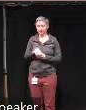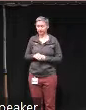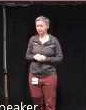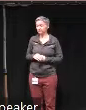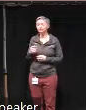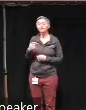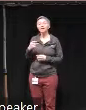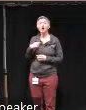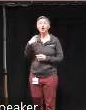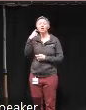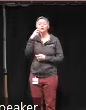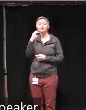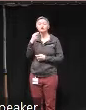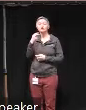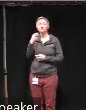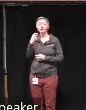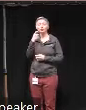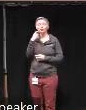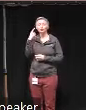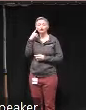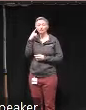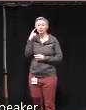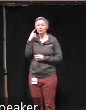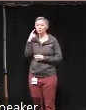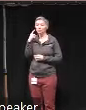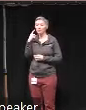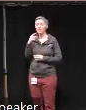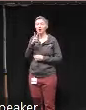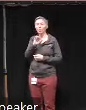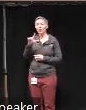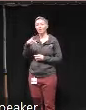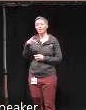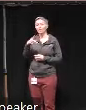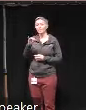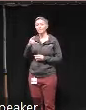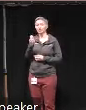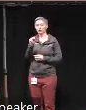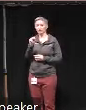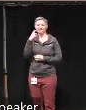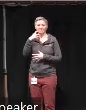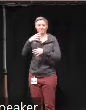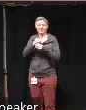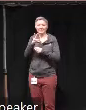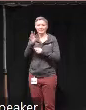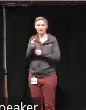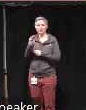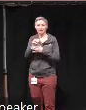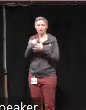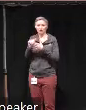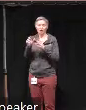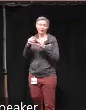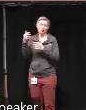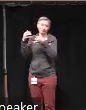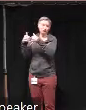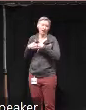that Will Pigeon just also received $6 million grant from Department of Defense